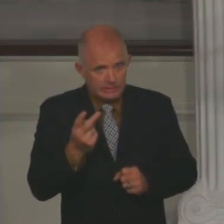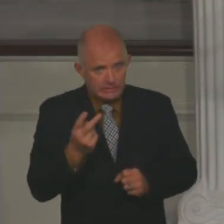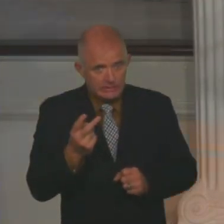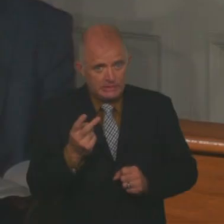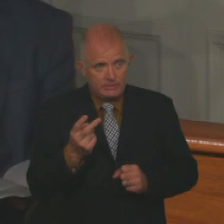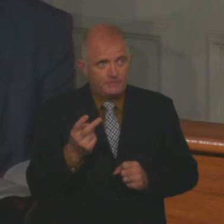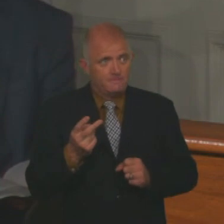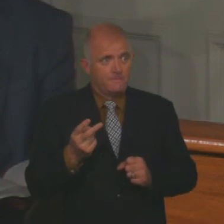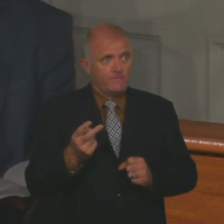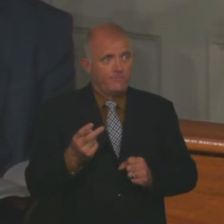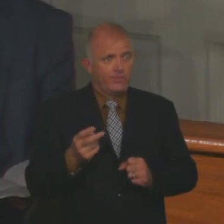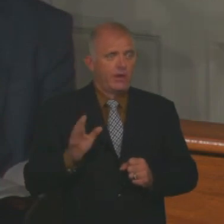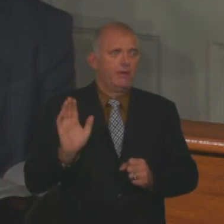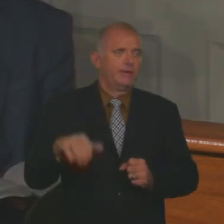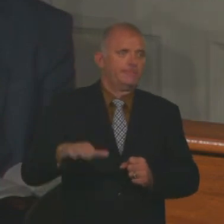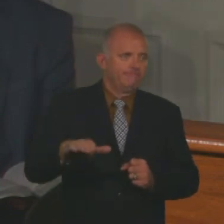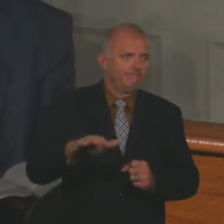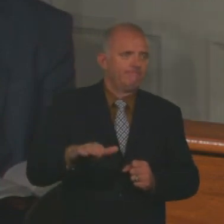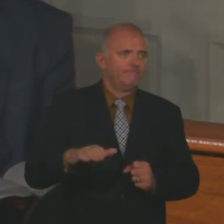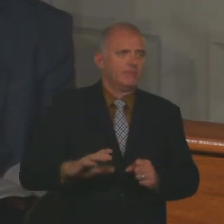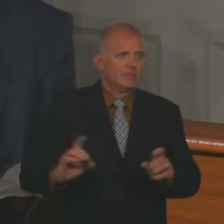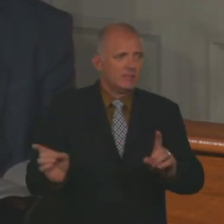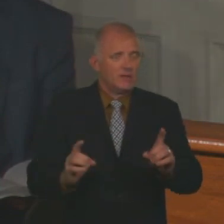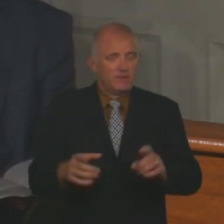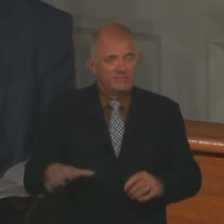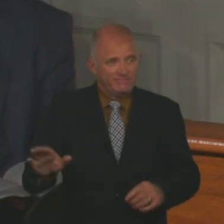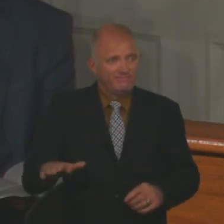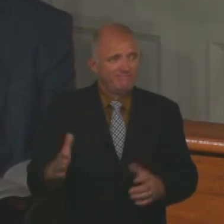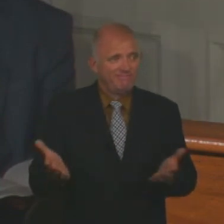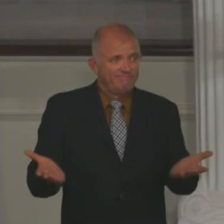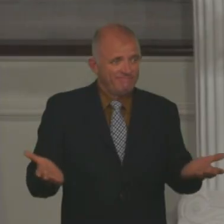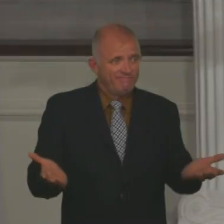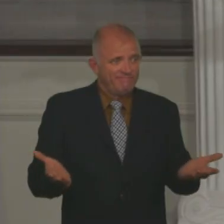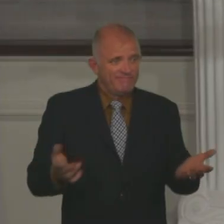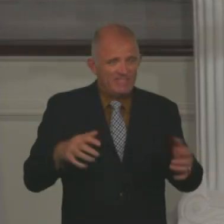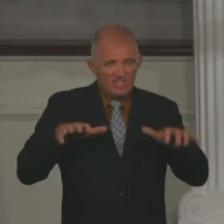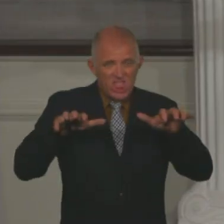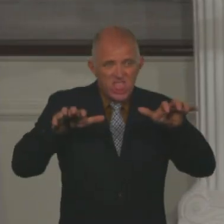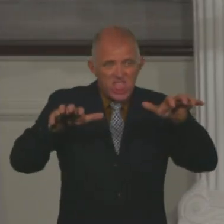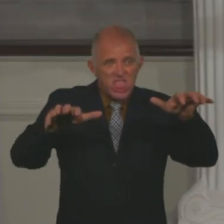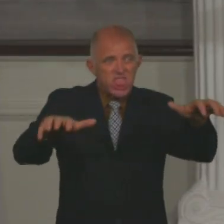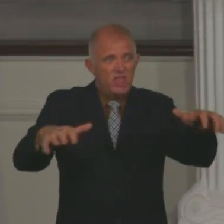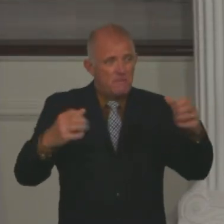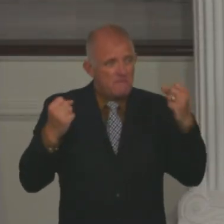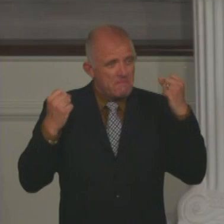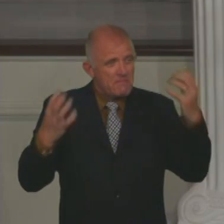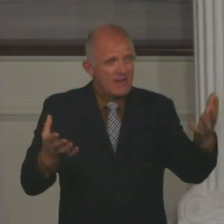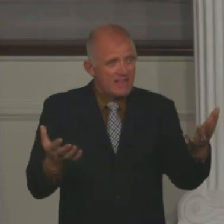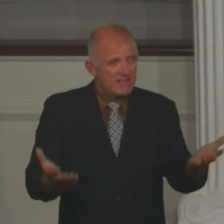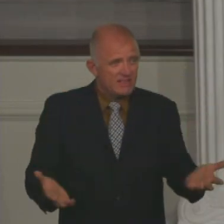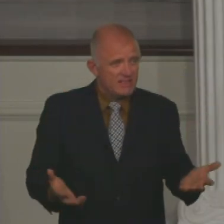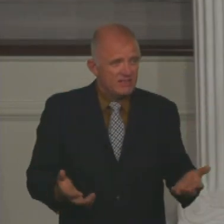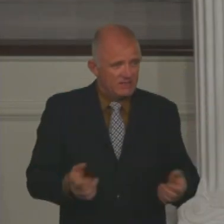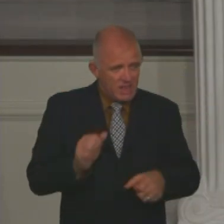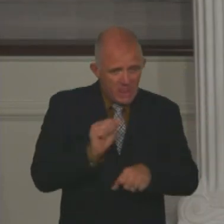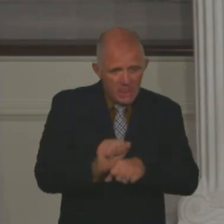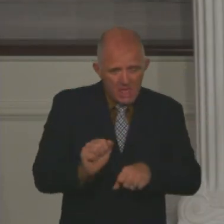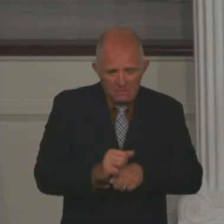to His disciples, guys, the harvest is plenteous, but the laborers are